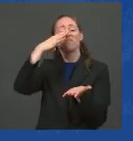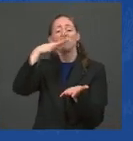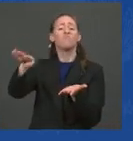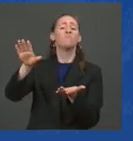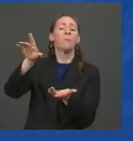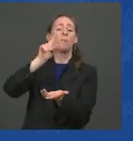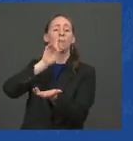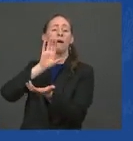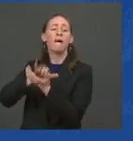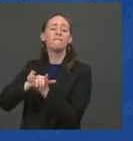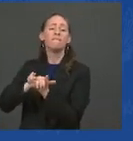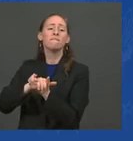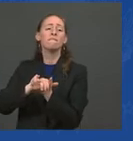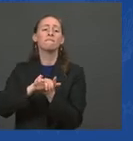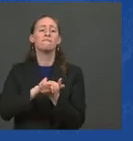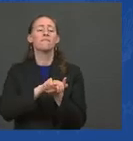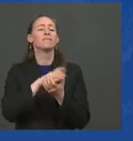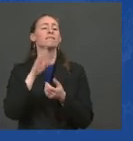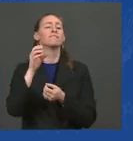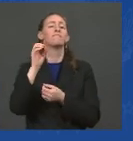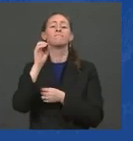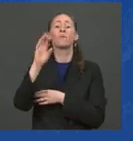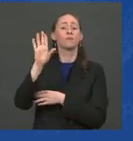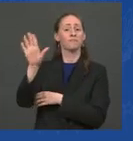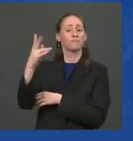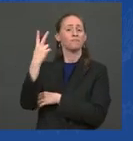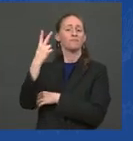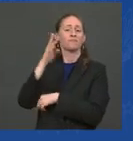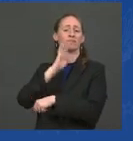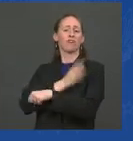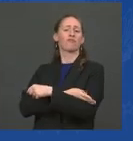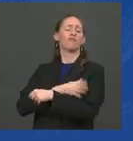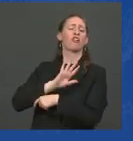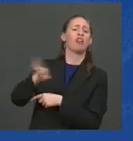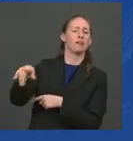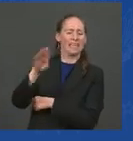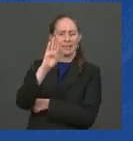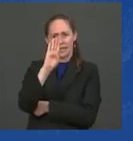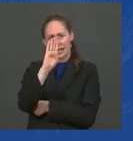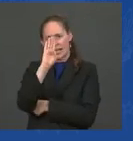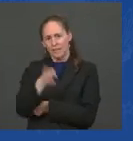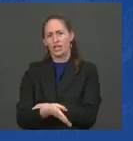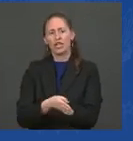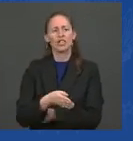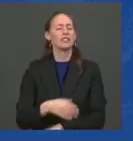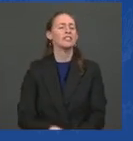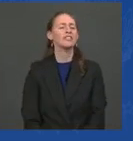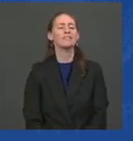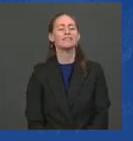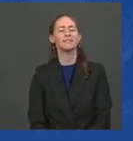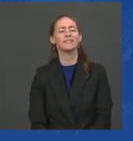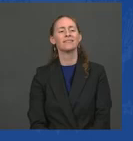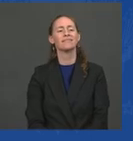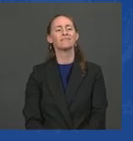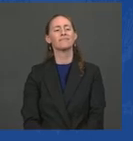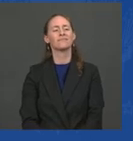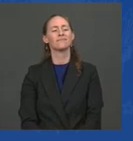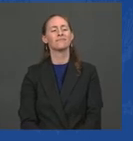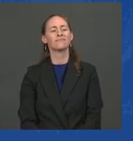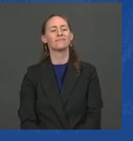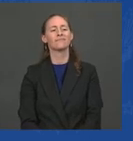two brilliant, beautiful daughters. I remember the passion and eloquence that you brought to the floor,